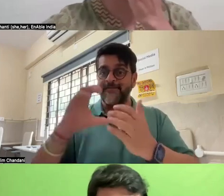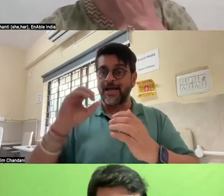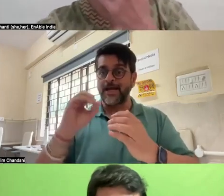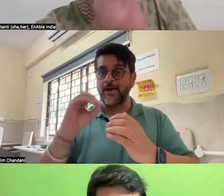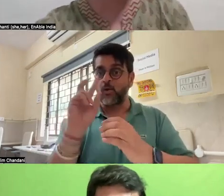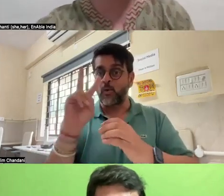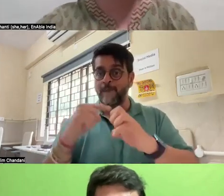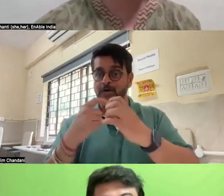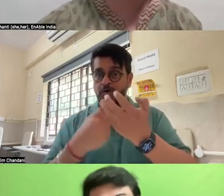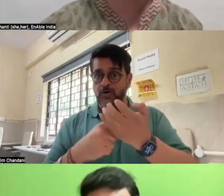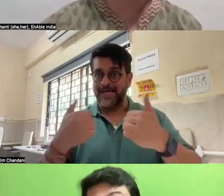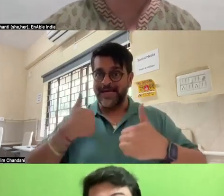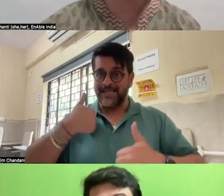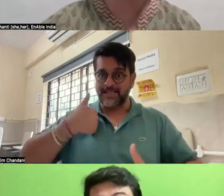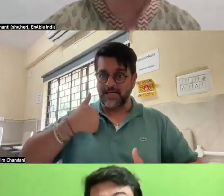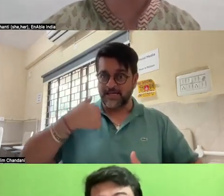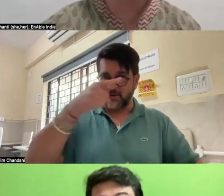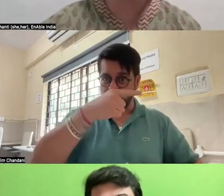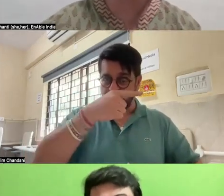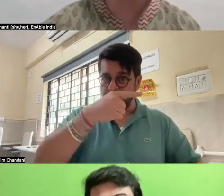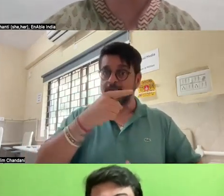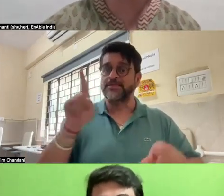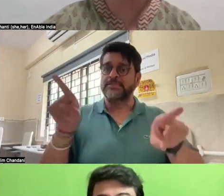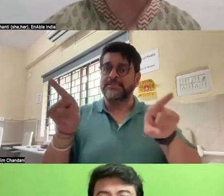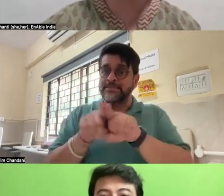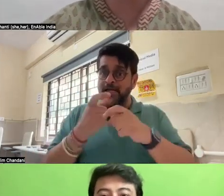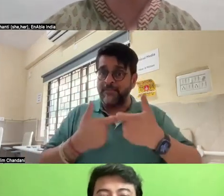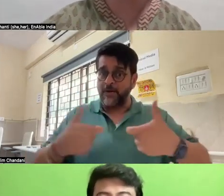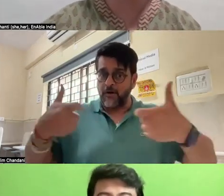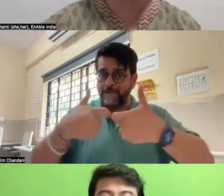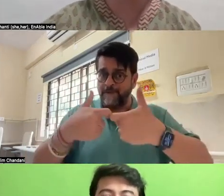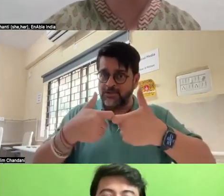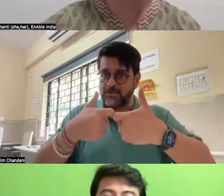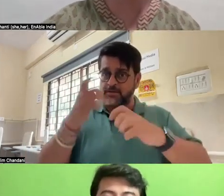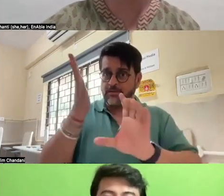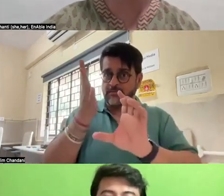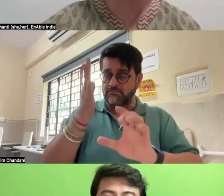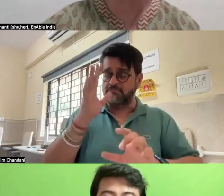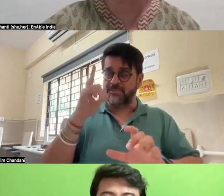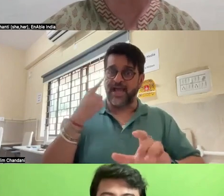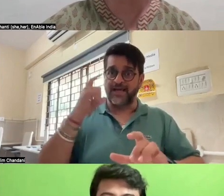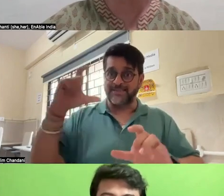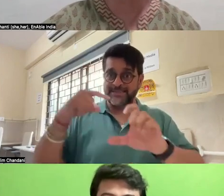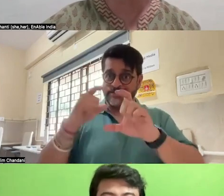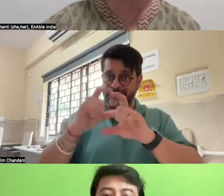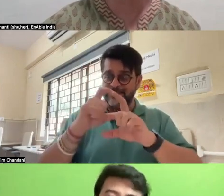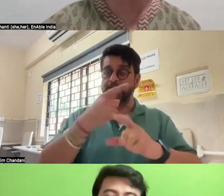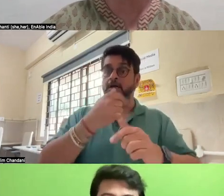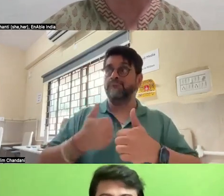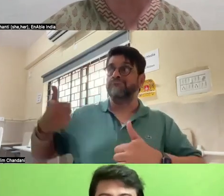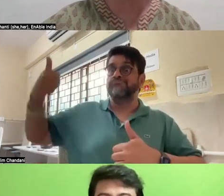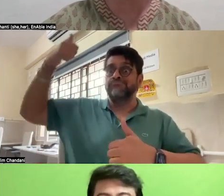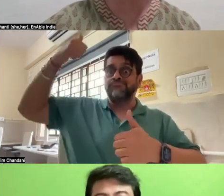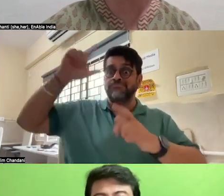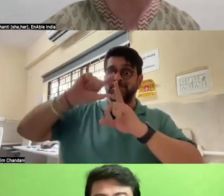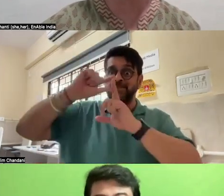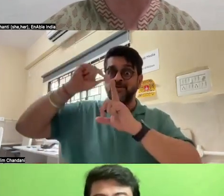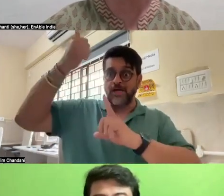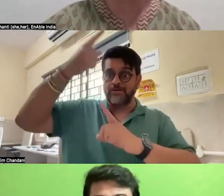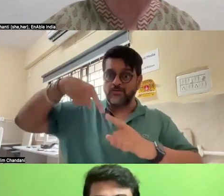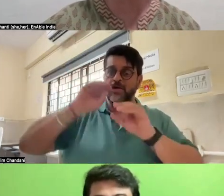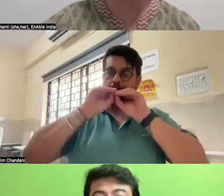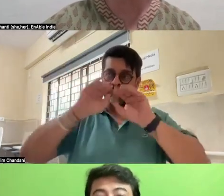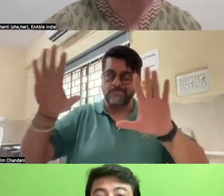2011, in Vancouver, Canada, the same organization came back again. So, of course, they had their